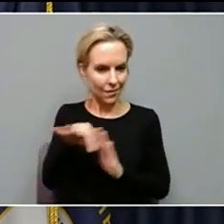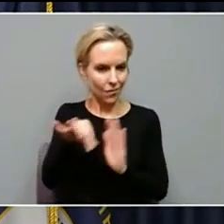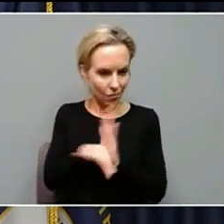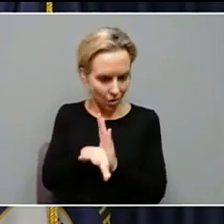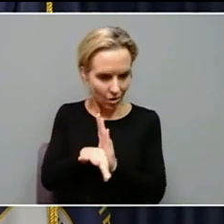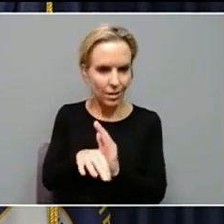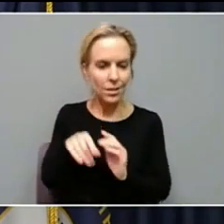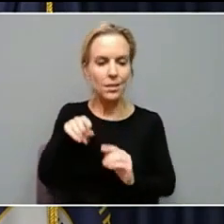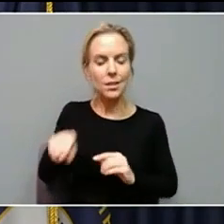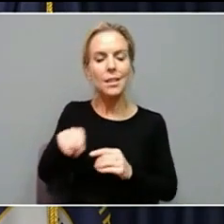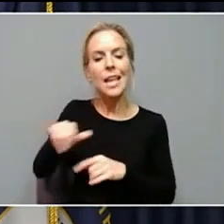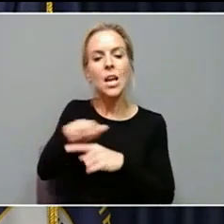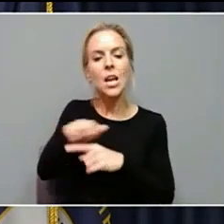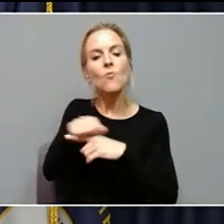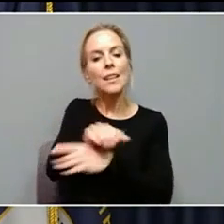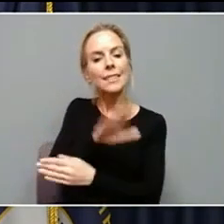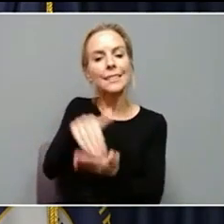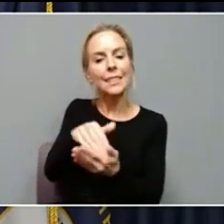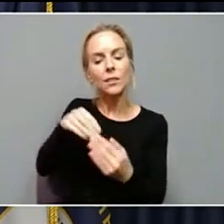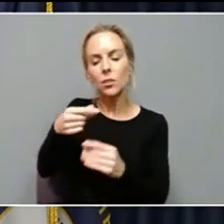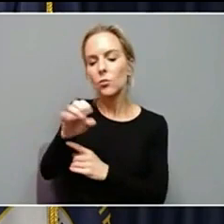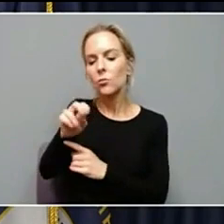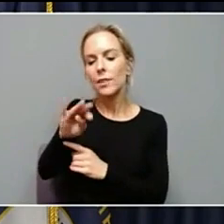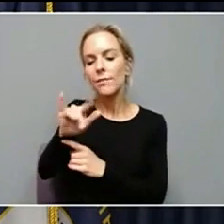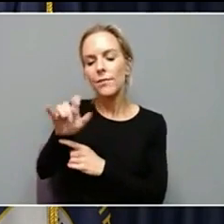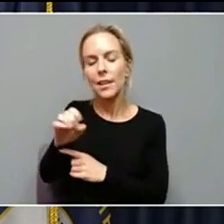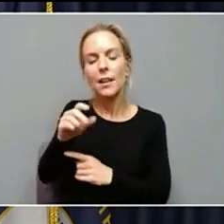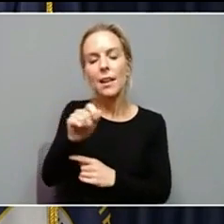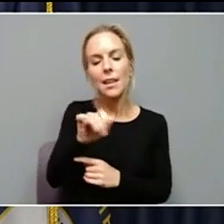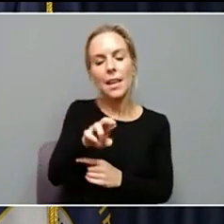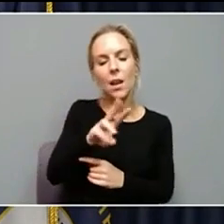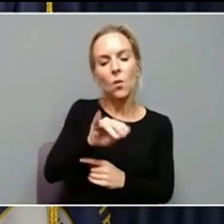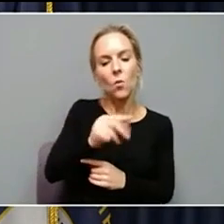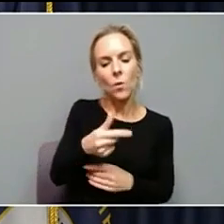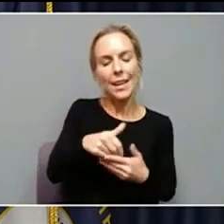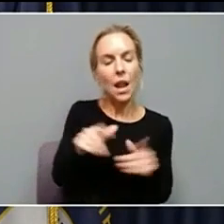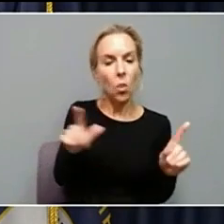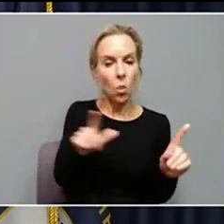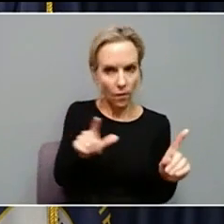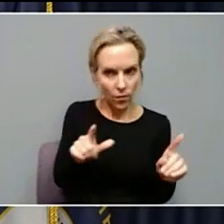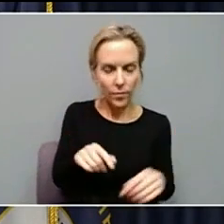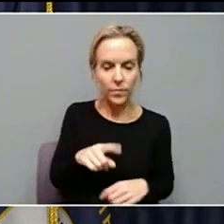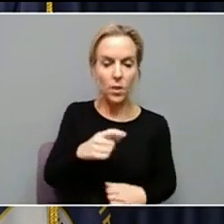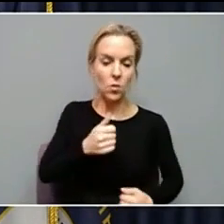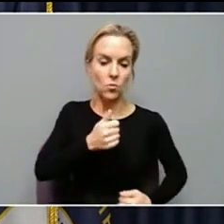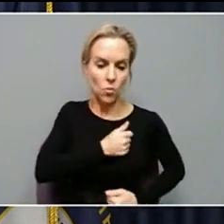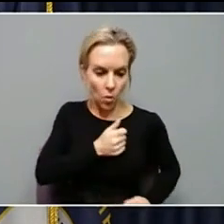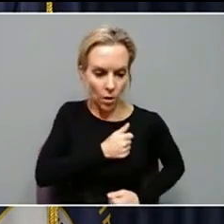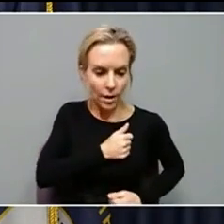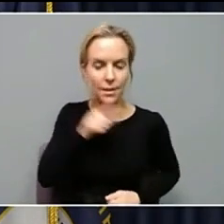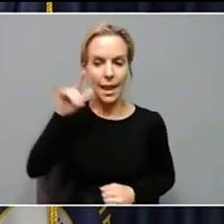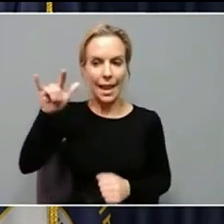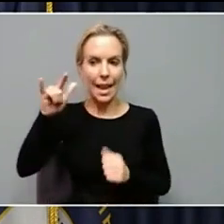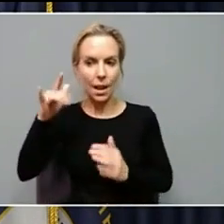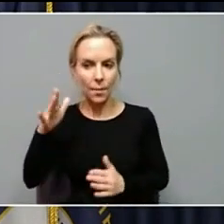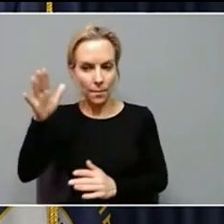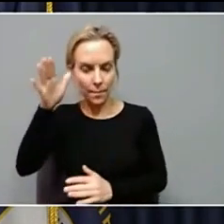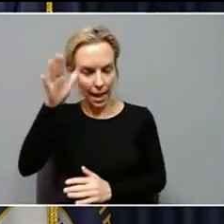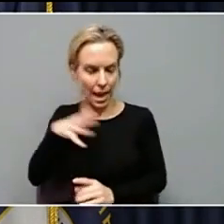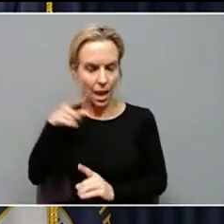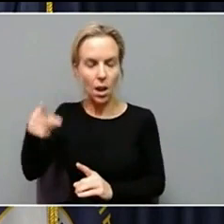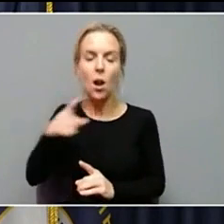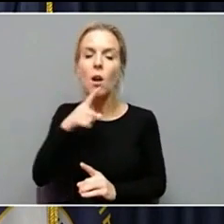Training Center in Greenville, and the Air Wing in Louisville, the soldiers and the airmen in these teams have given